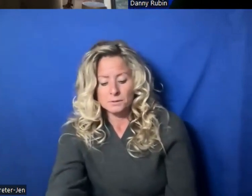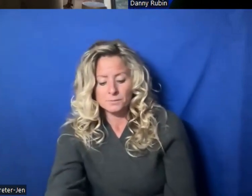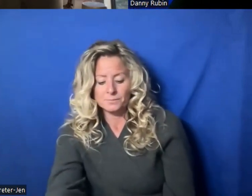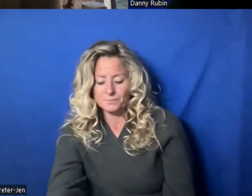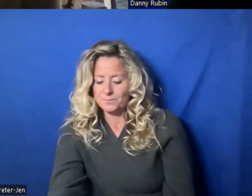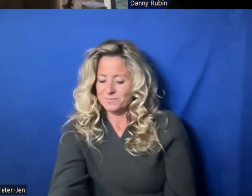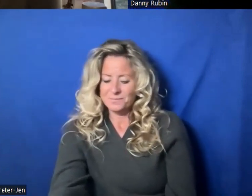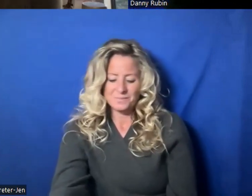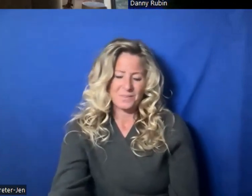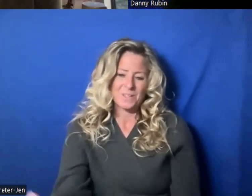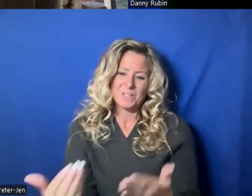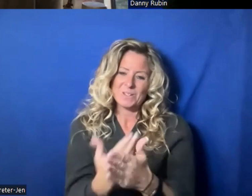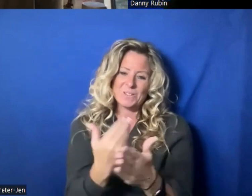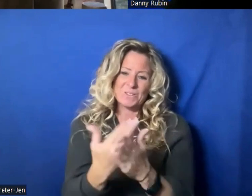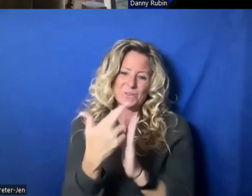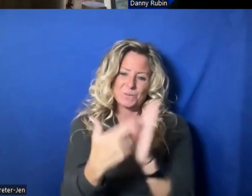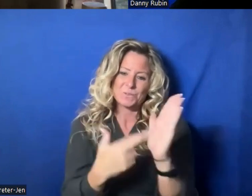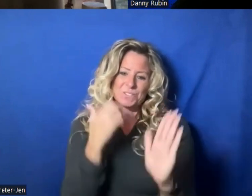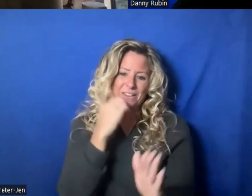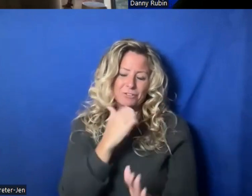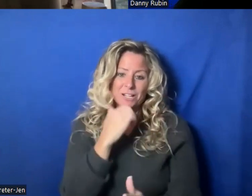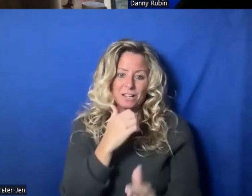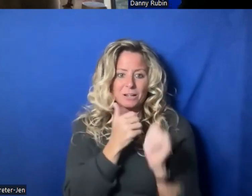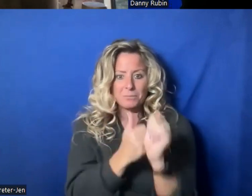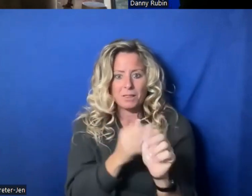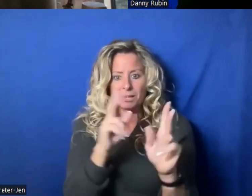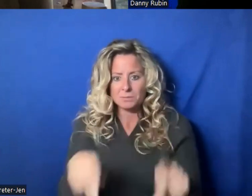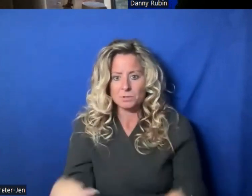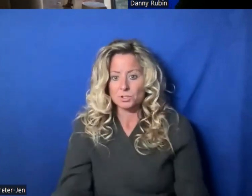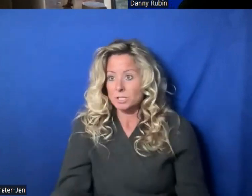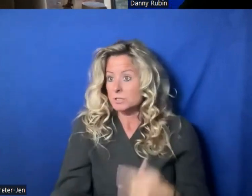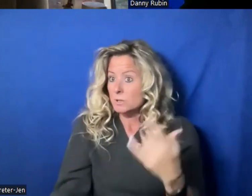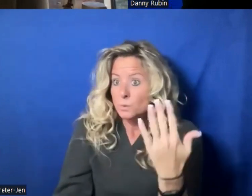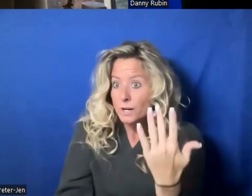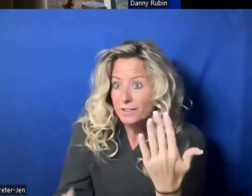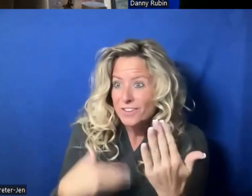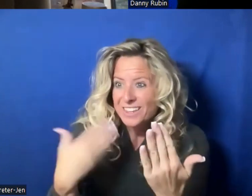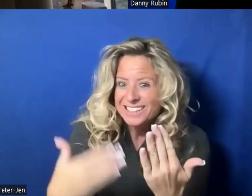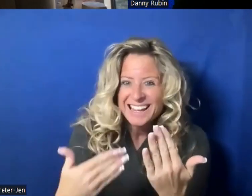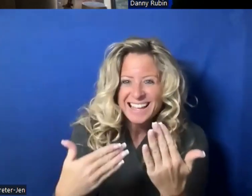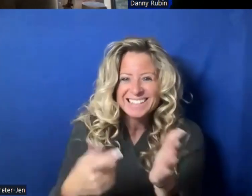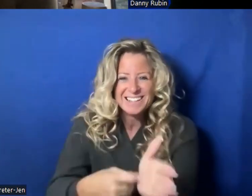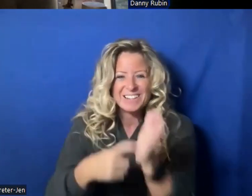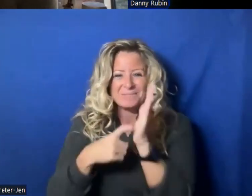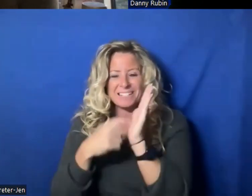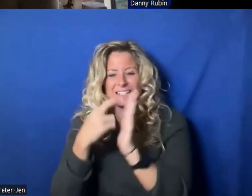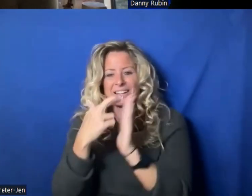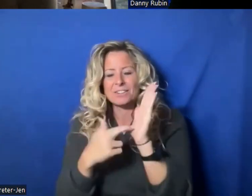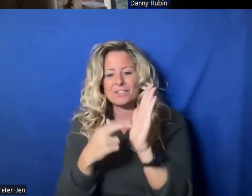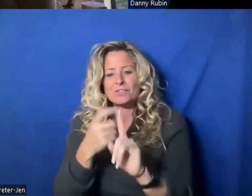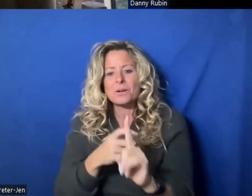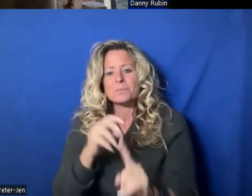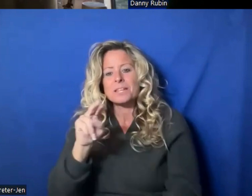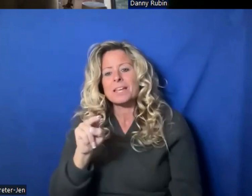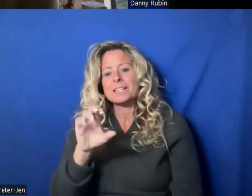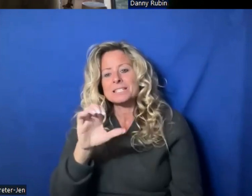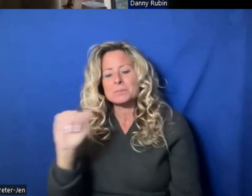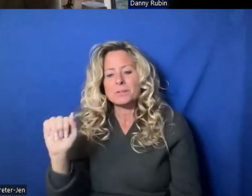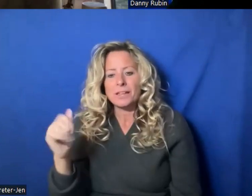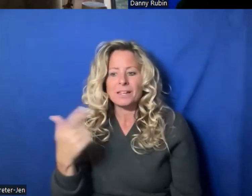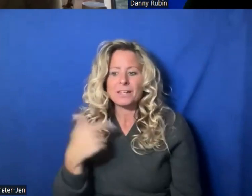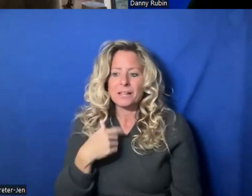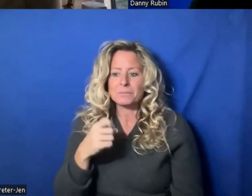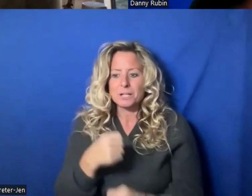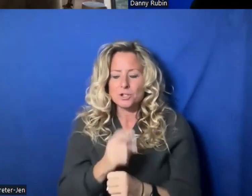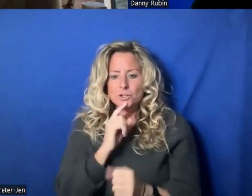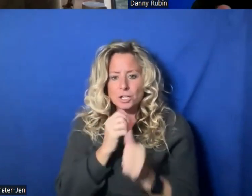every day. Yeah, like you said, the compliance person just waiting for the next mandate from the Yep. NCAA and then having to make sure you